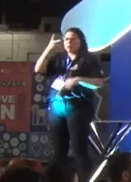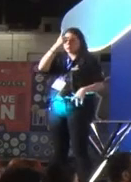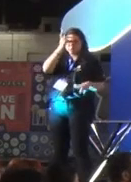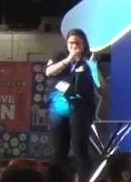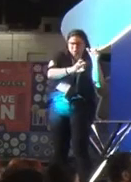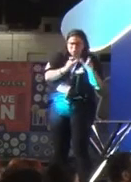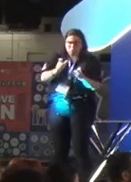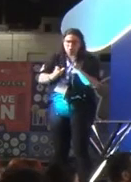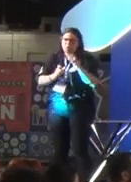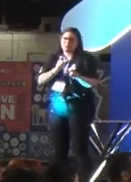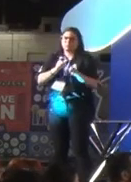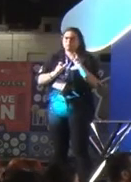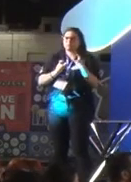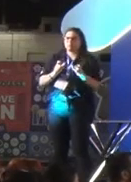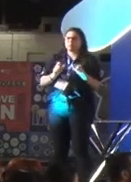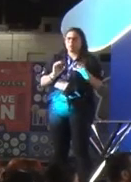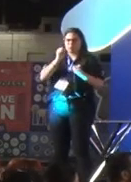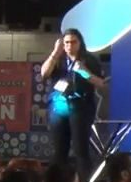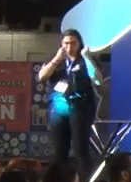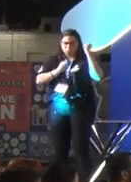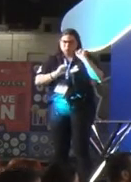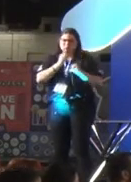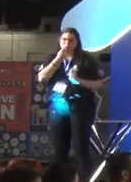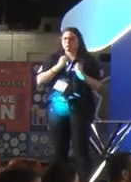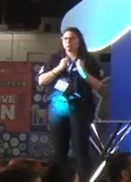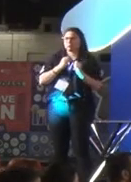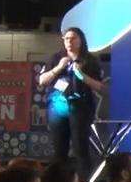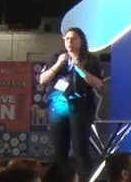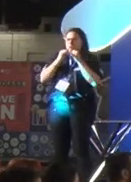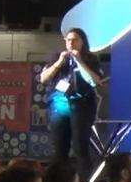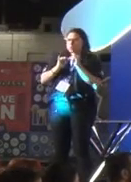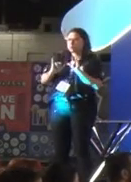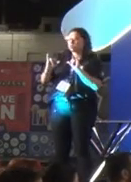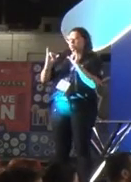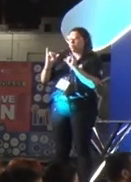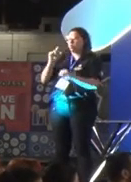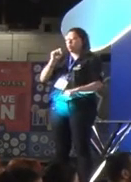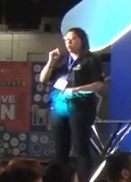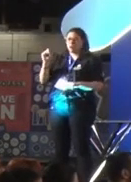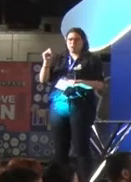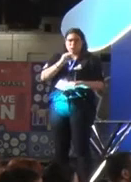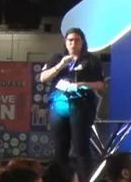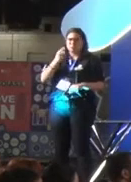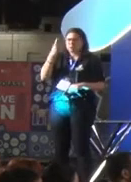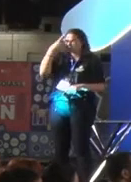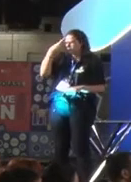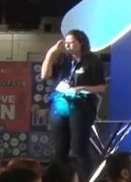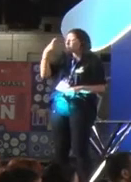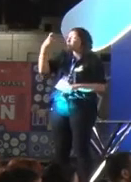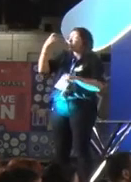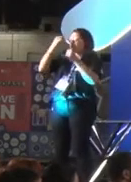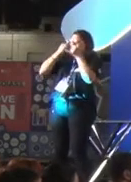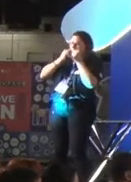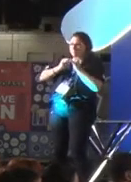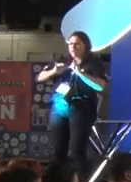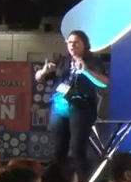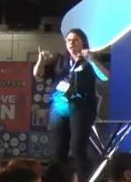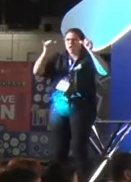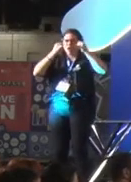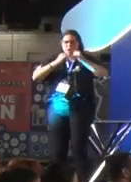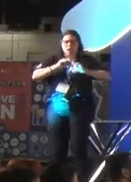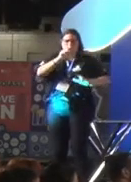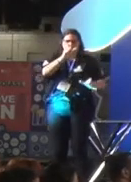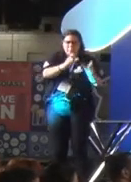industry. We're talking about taking what you do, taking your ideas, taking them out to the general public, whether they be young